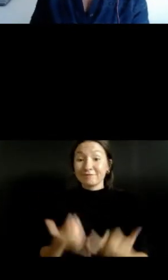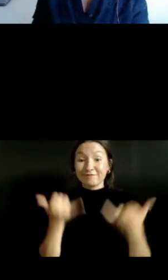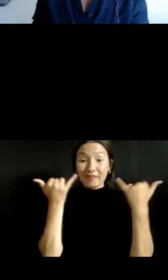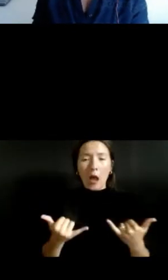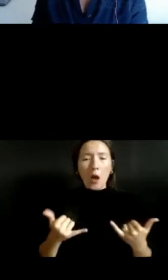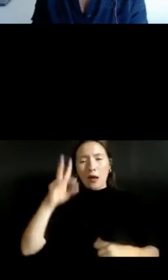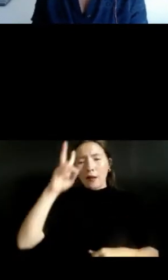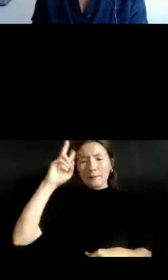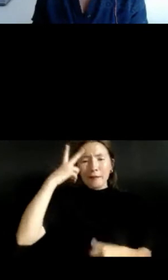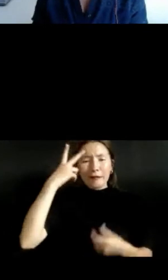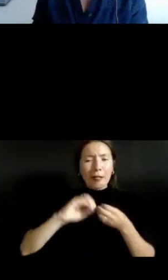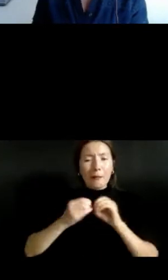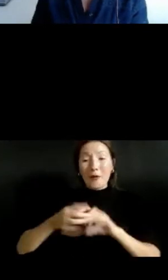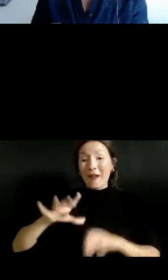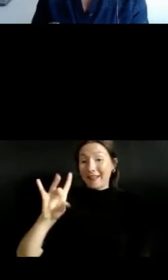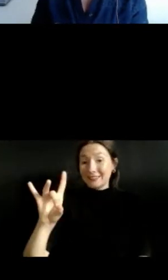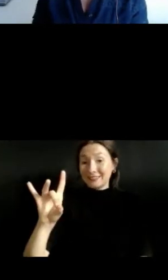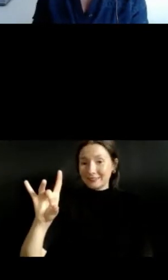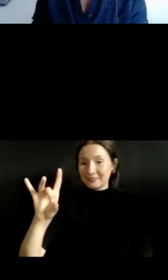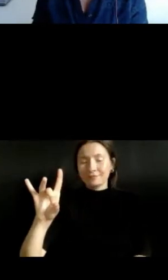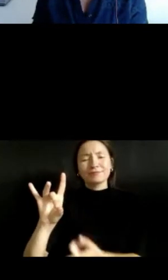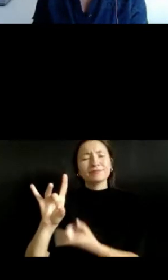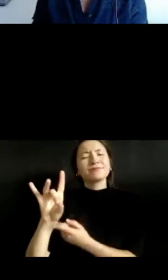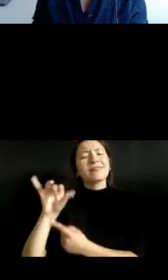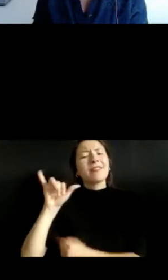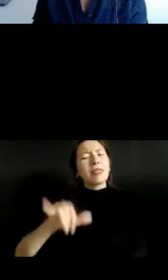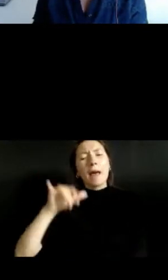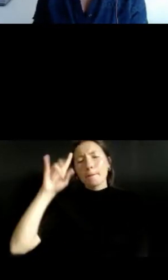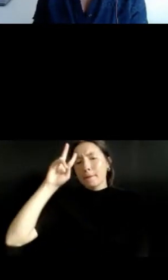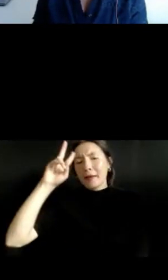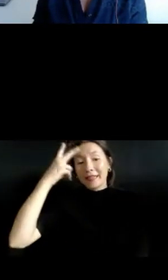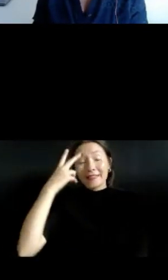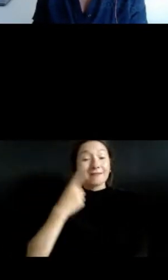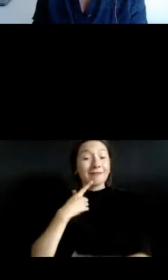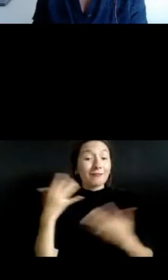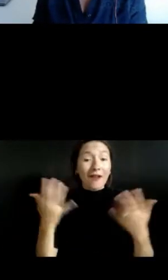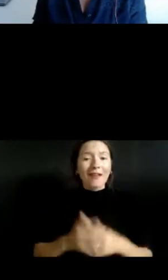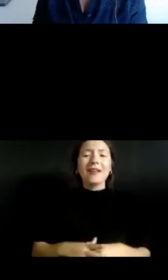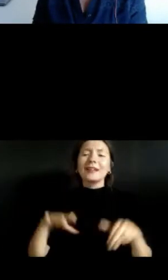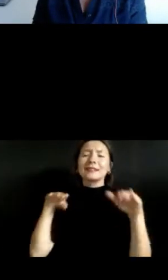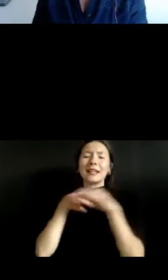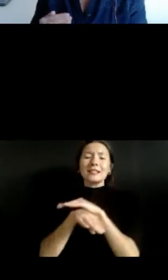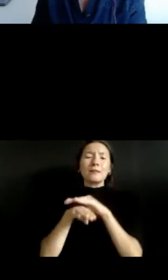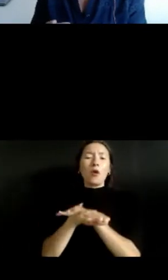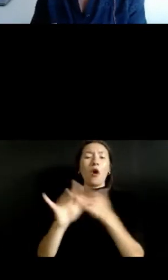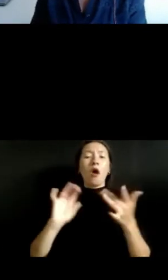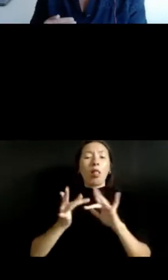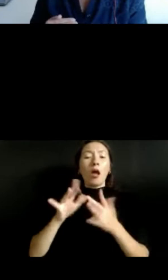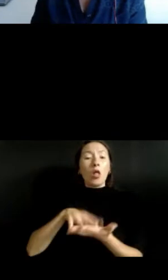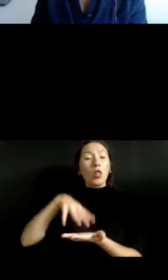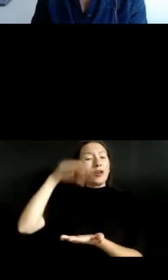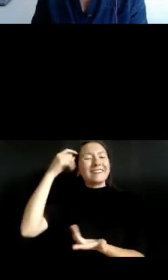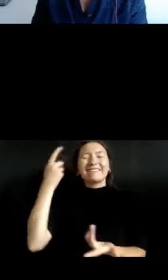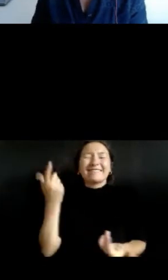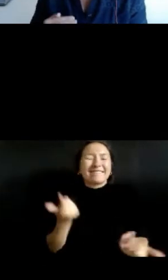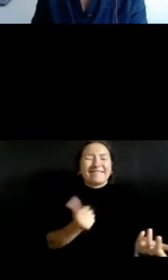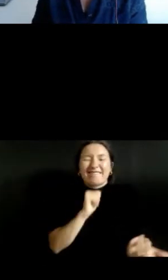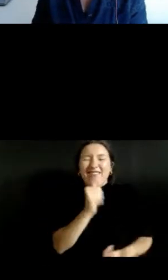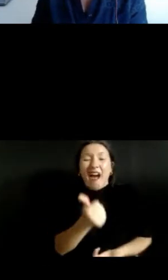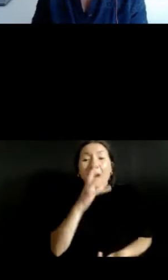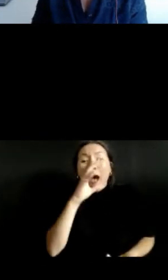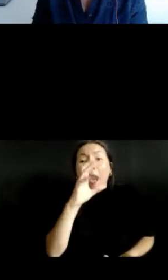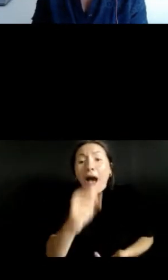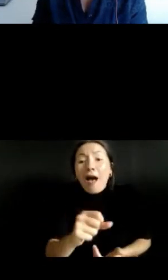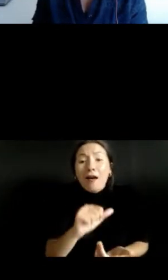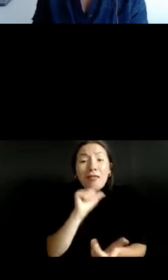one that says accessible e-learning can't be engaging or interactive, another very common one. It's very similar,